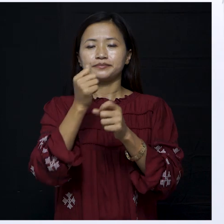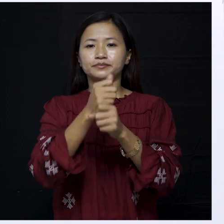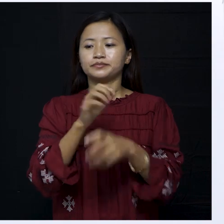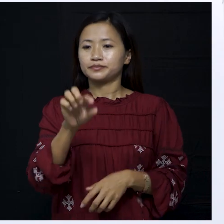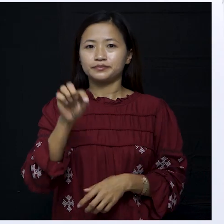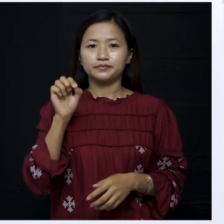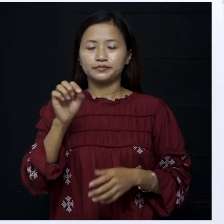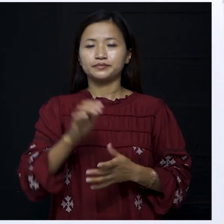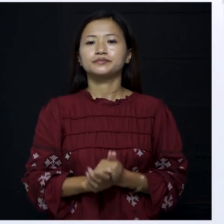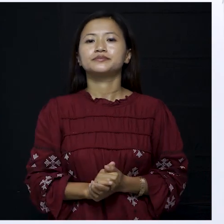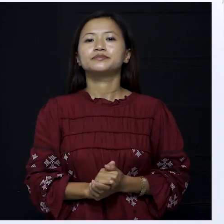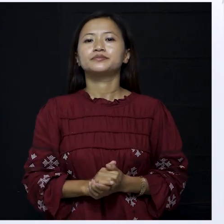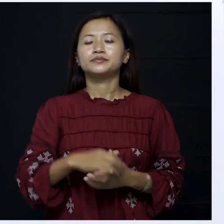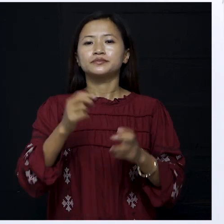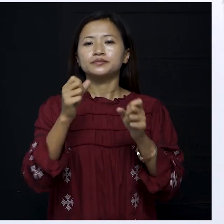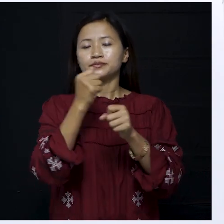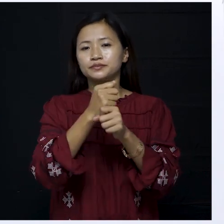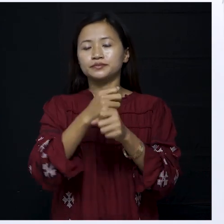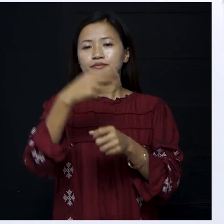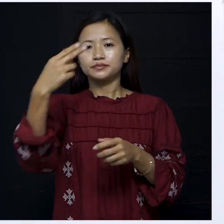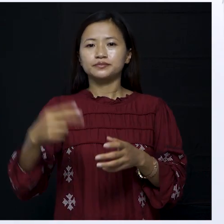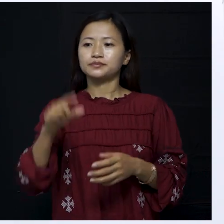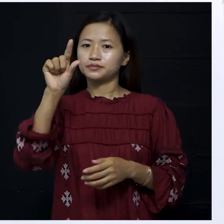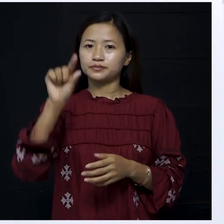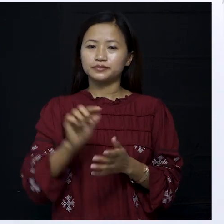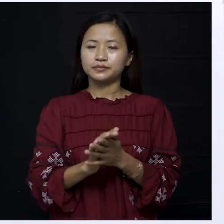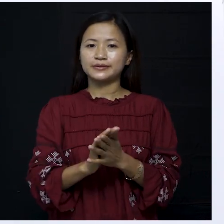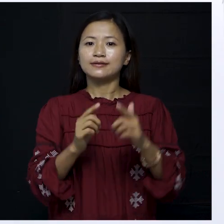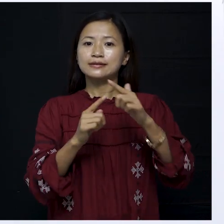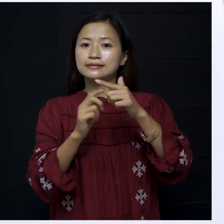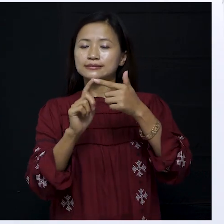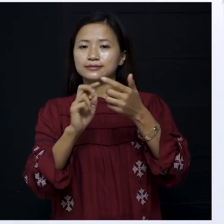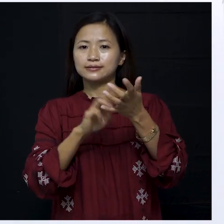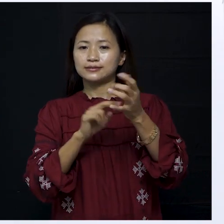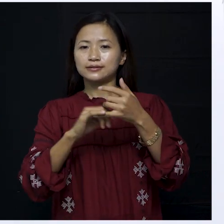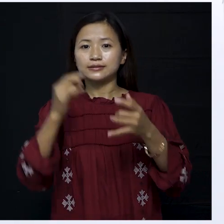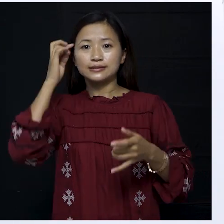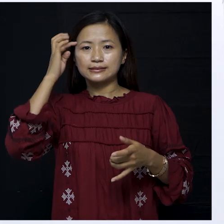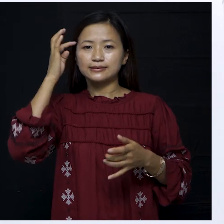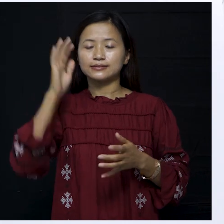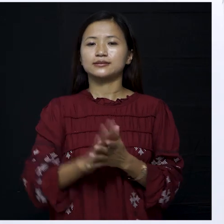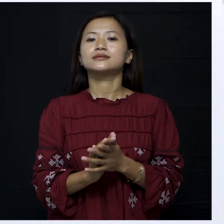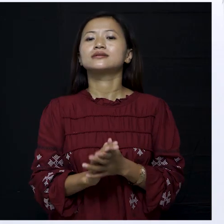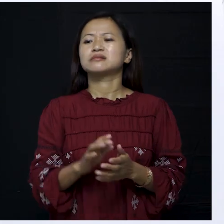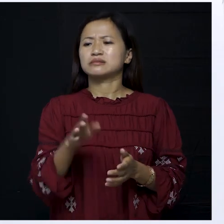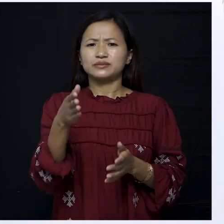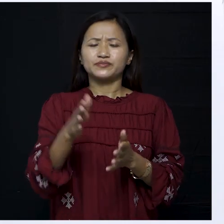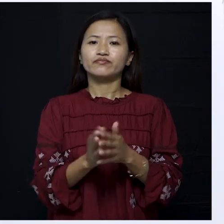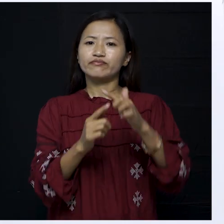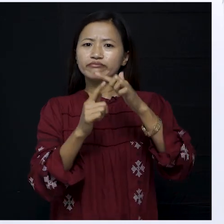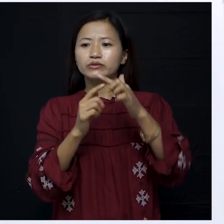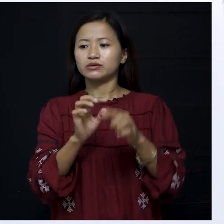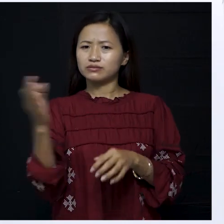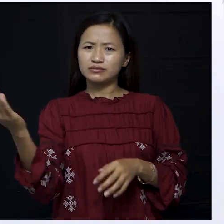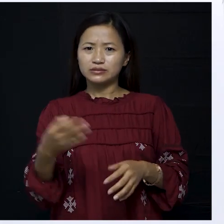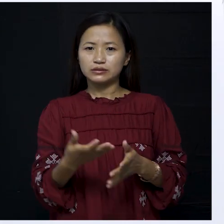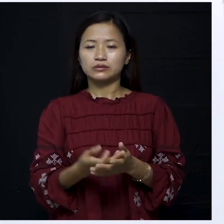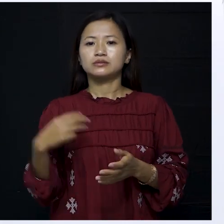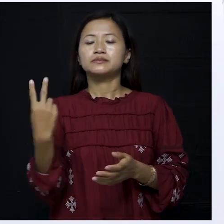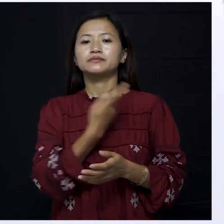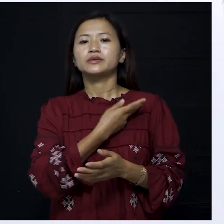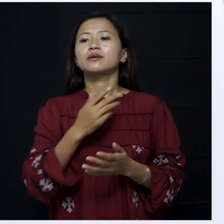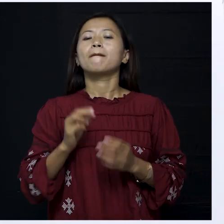that this grammar worksheet has to do with the tenses. And tenses is not a topic that is new to us, but we